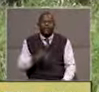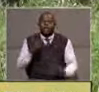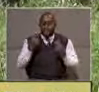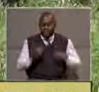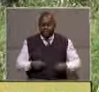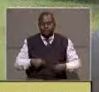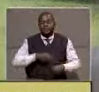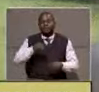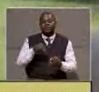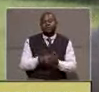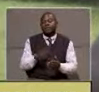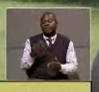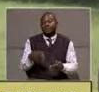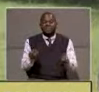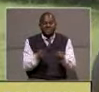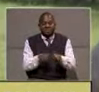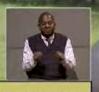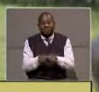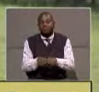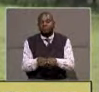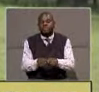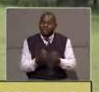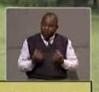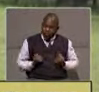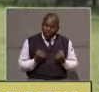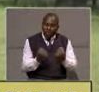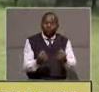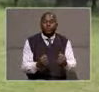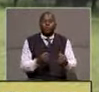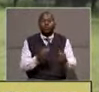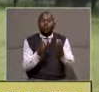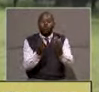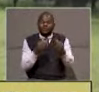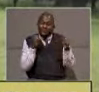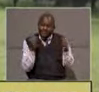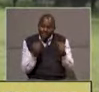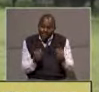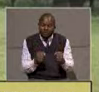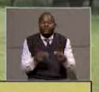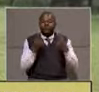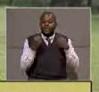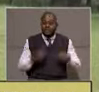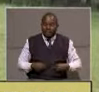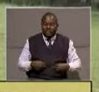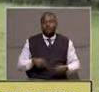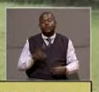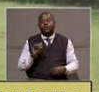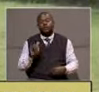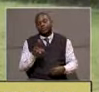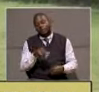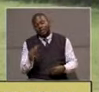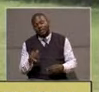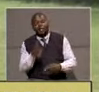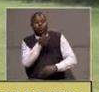not different. The transport of patients from the health unit to another health